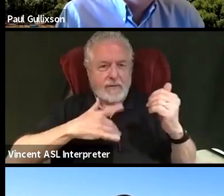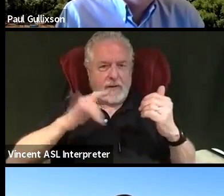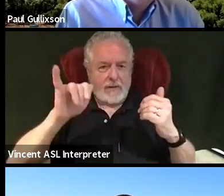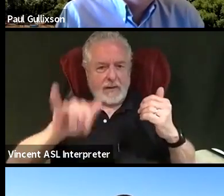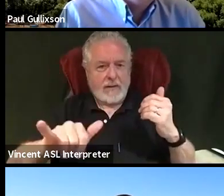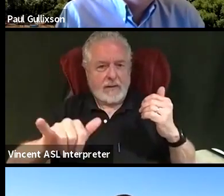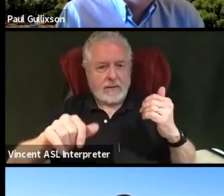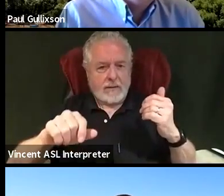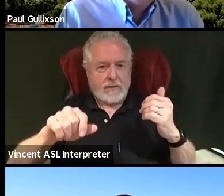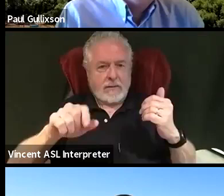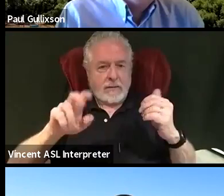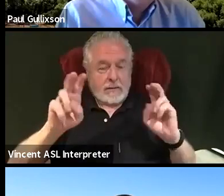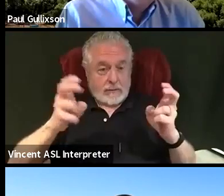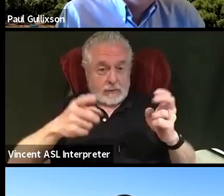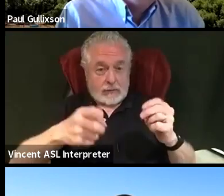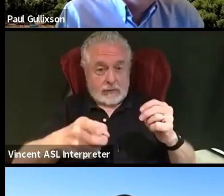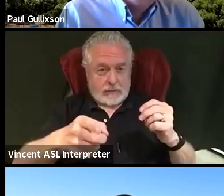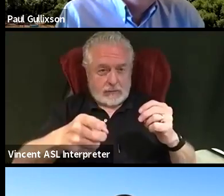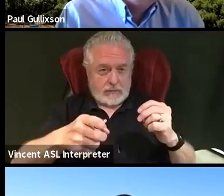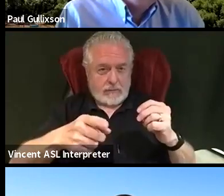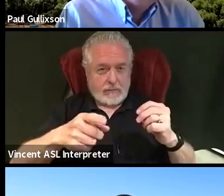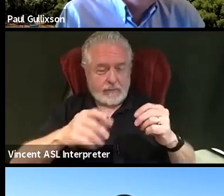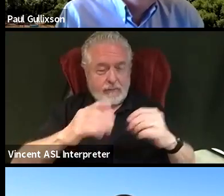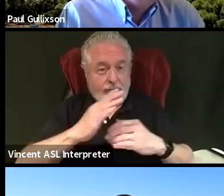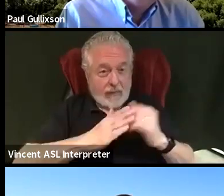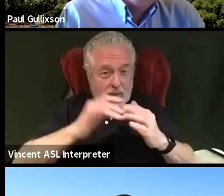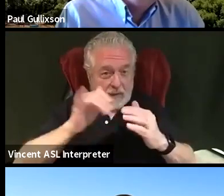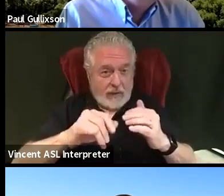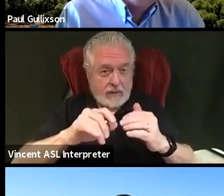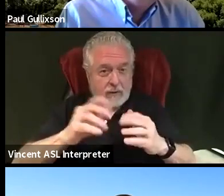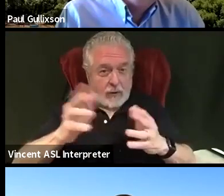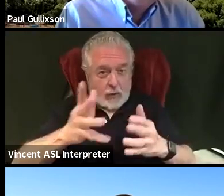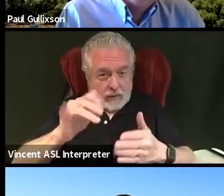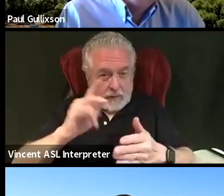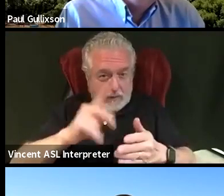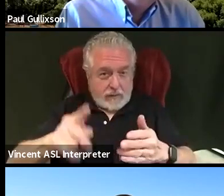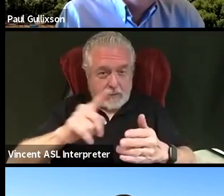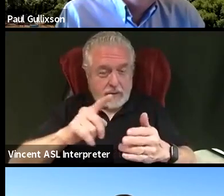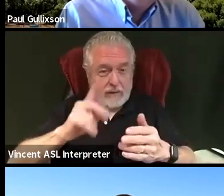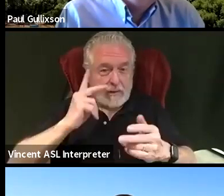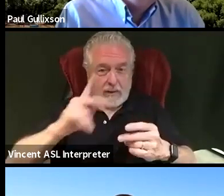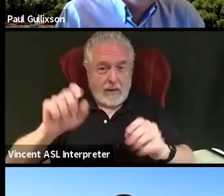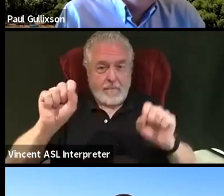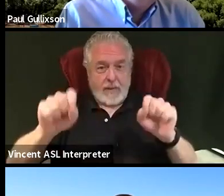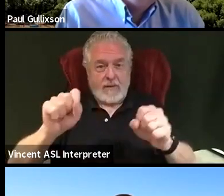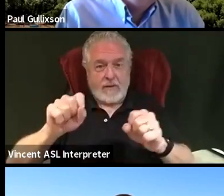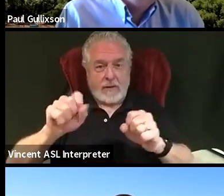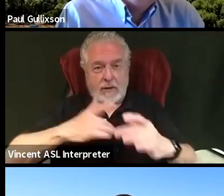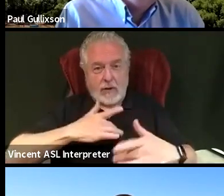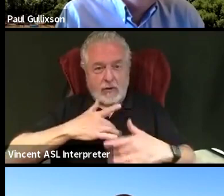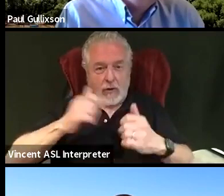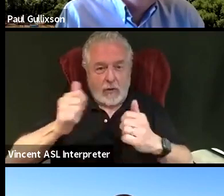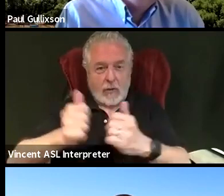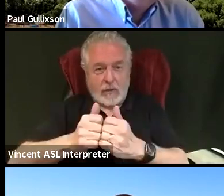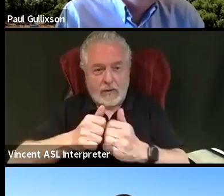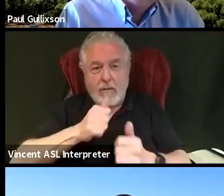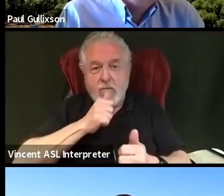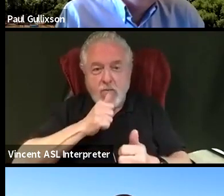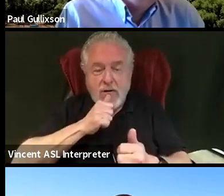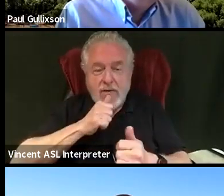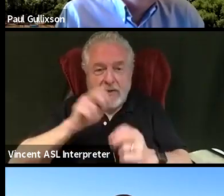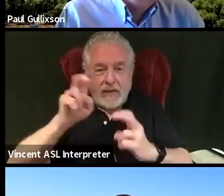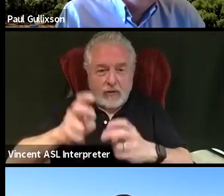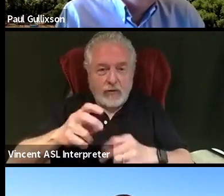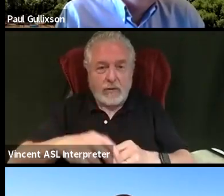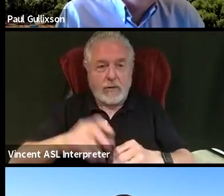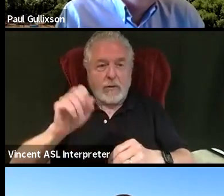that subject. Are you comfortable with it and encouraging? Do you see any potential concerns with privacy